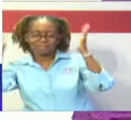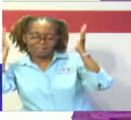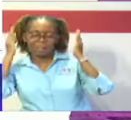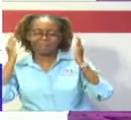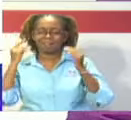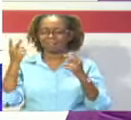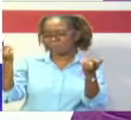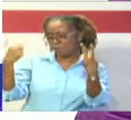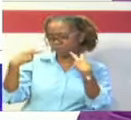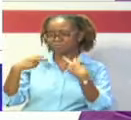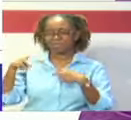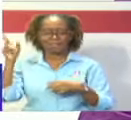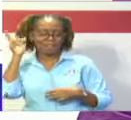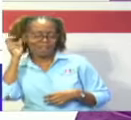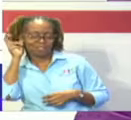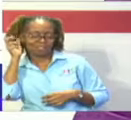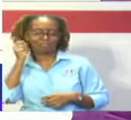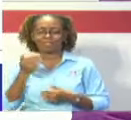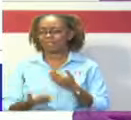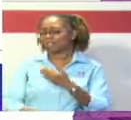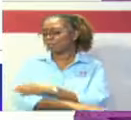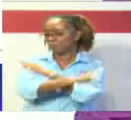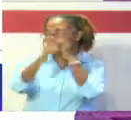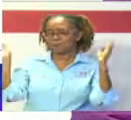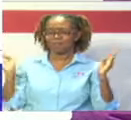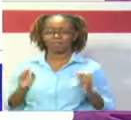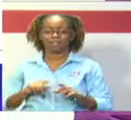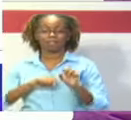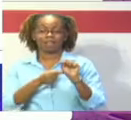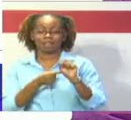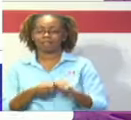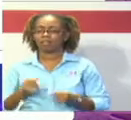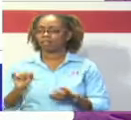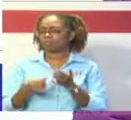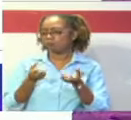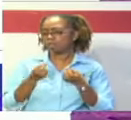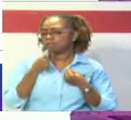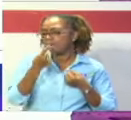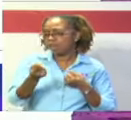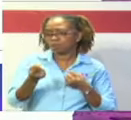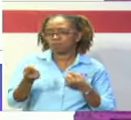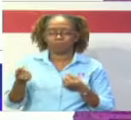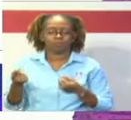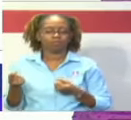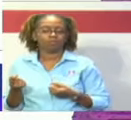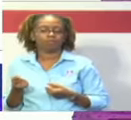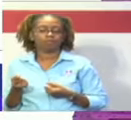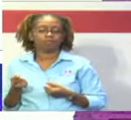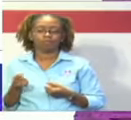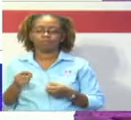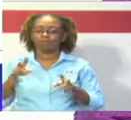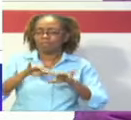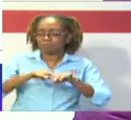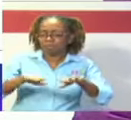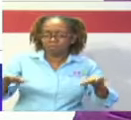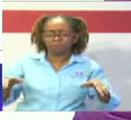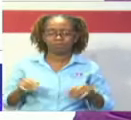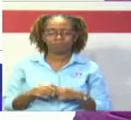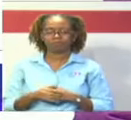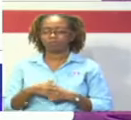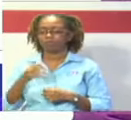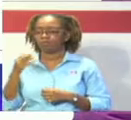public. Now, to start off, I just want to tell people that, you know, viruses are very peculiar organisms, right? They